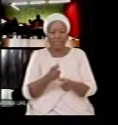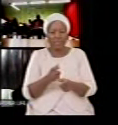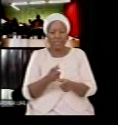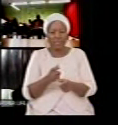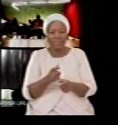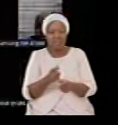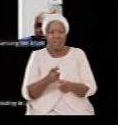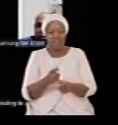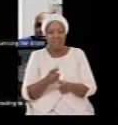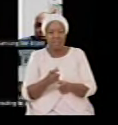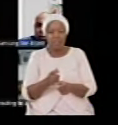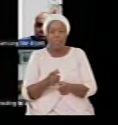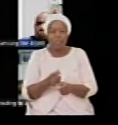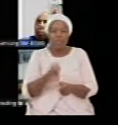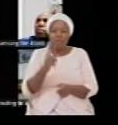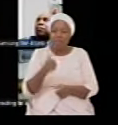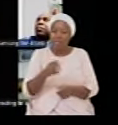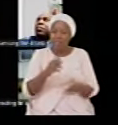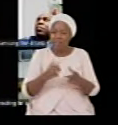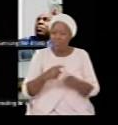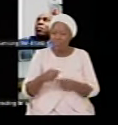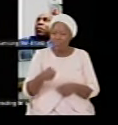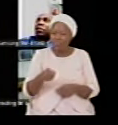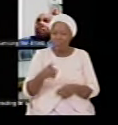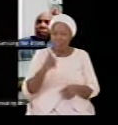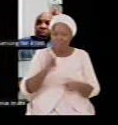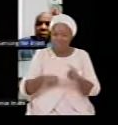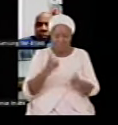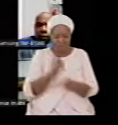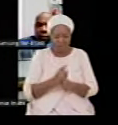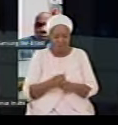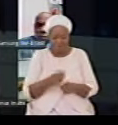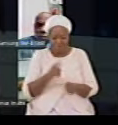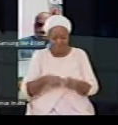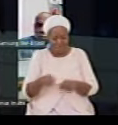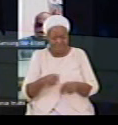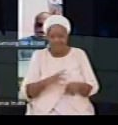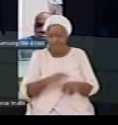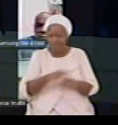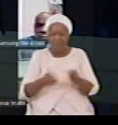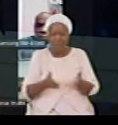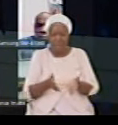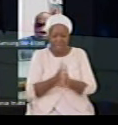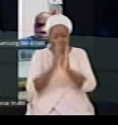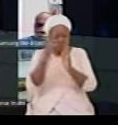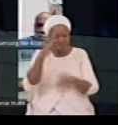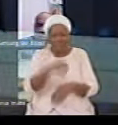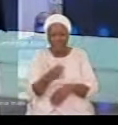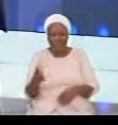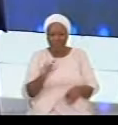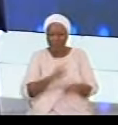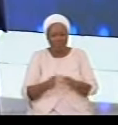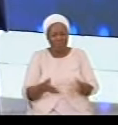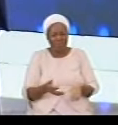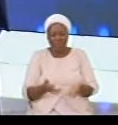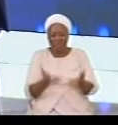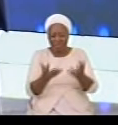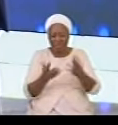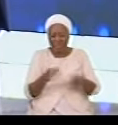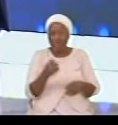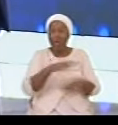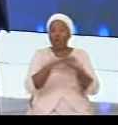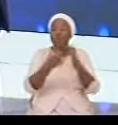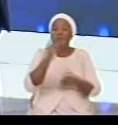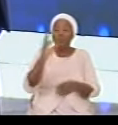don't desire anything. They don't demand anything. All the preaching, all the